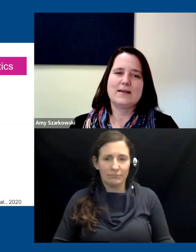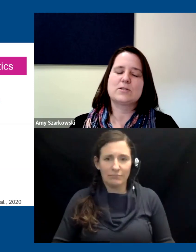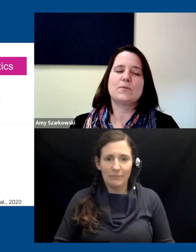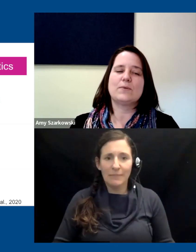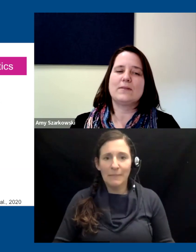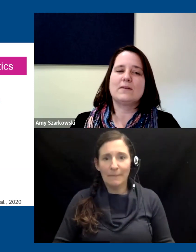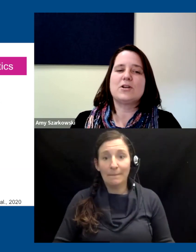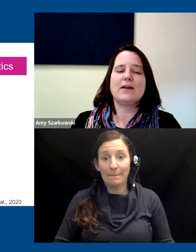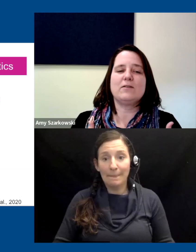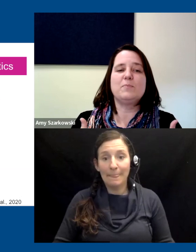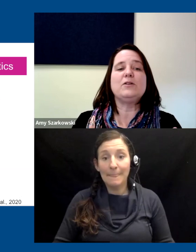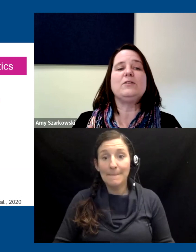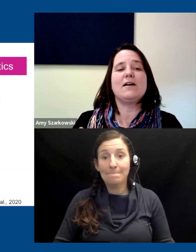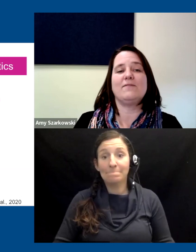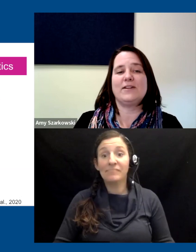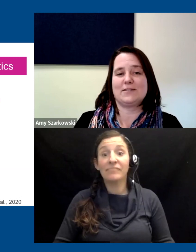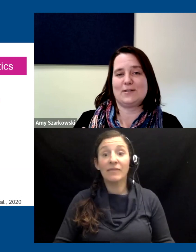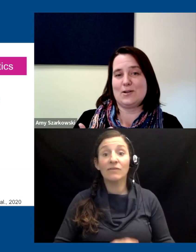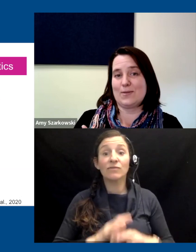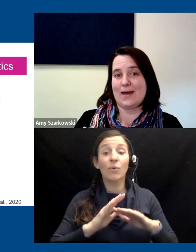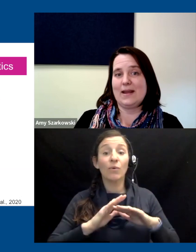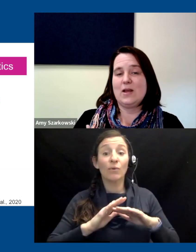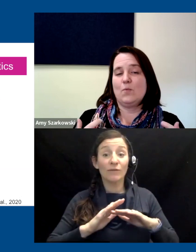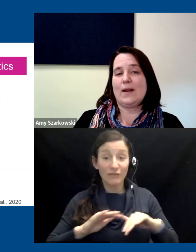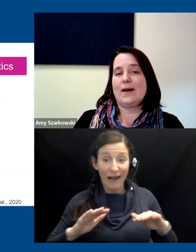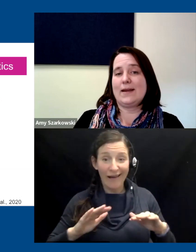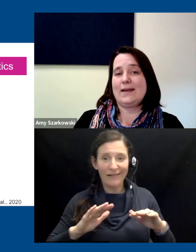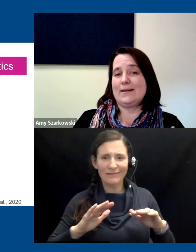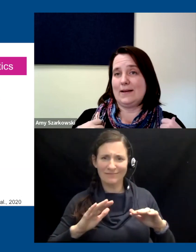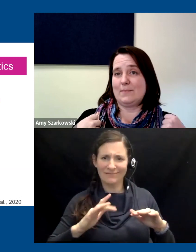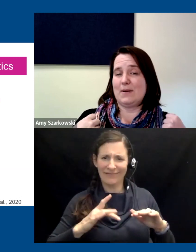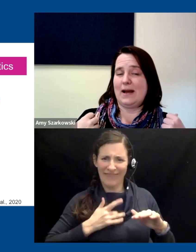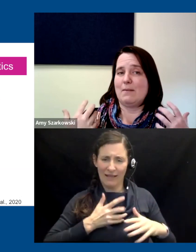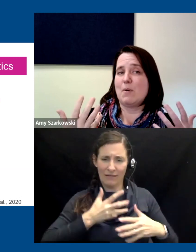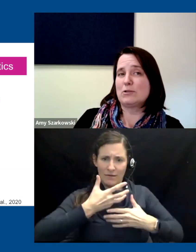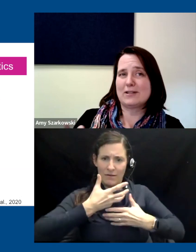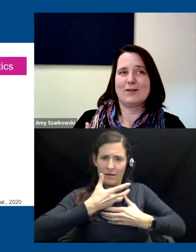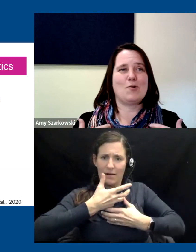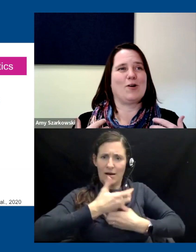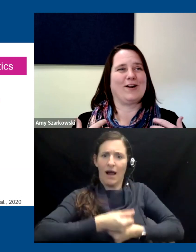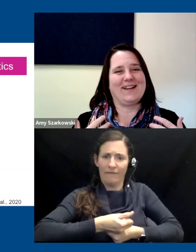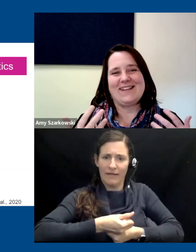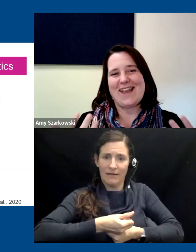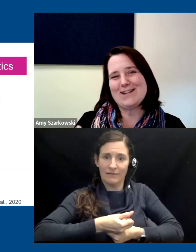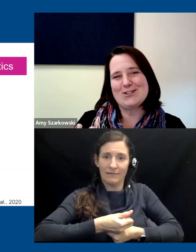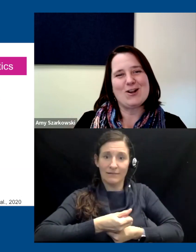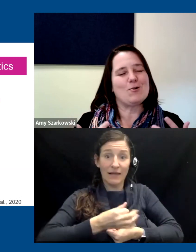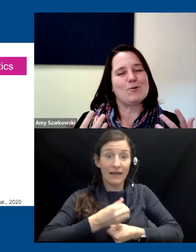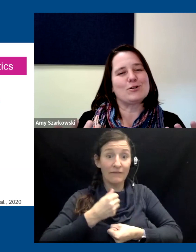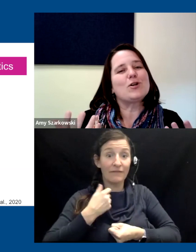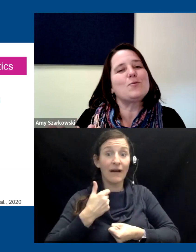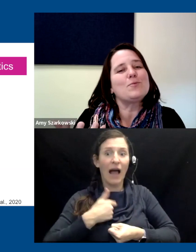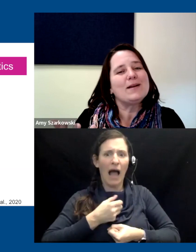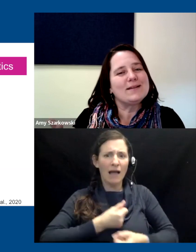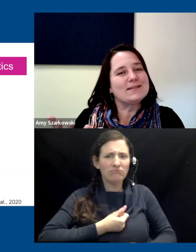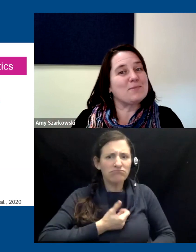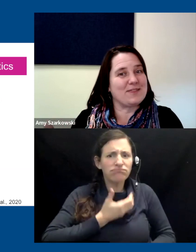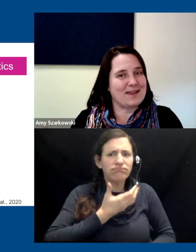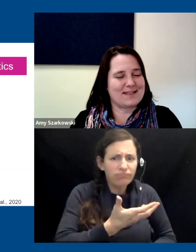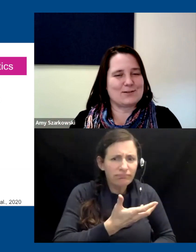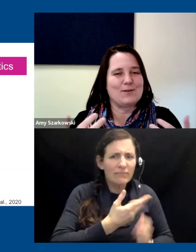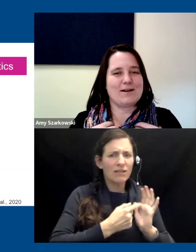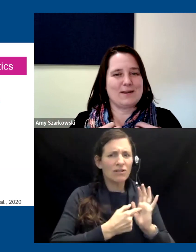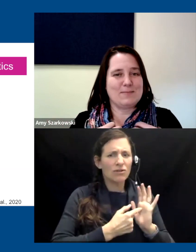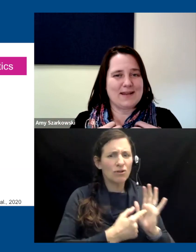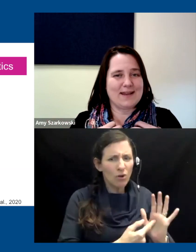Right. So the child building confidence to know that when I emote or engage or show